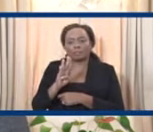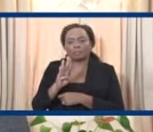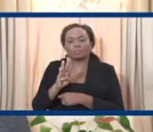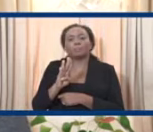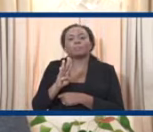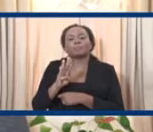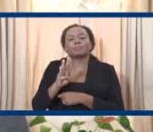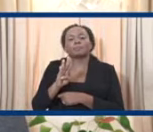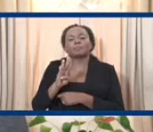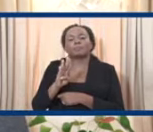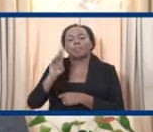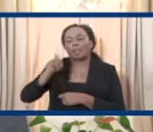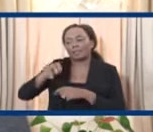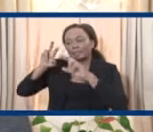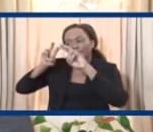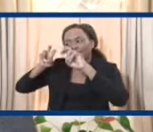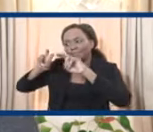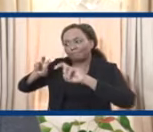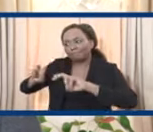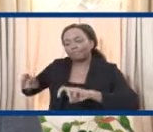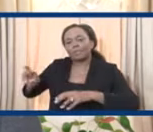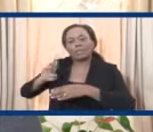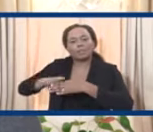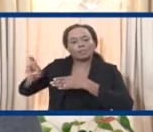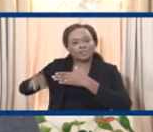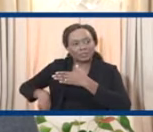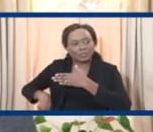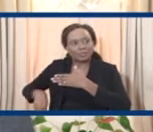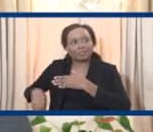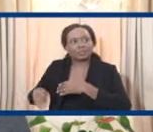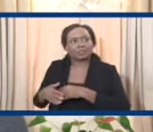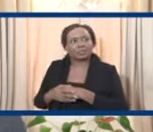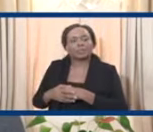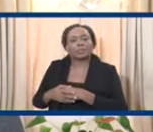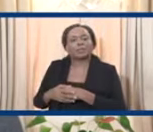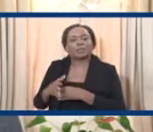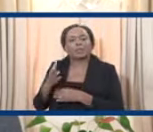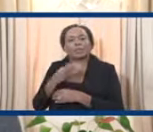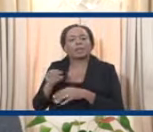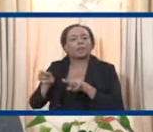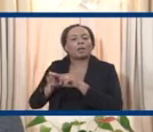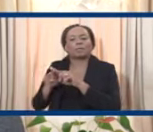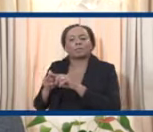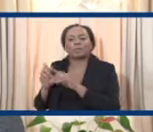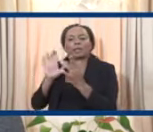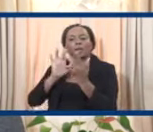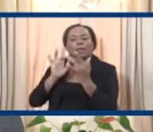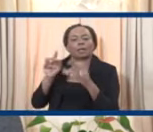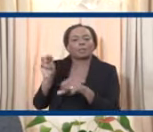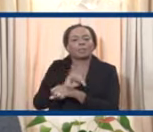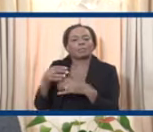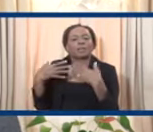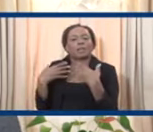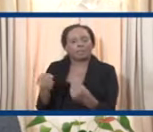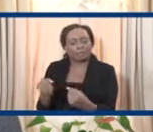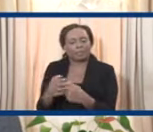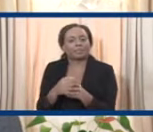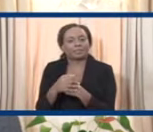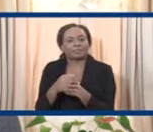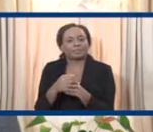be, or the accreditation of the laboratory will be by the Ministry of Health and Wellness here. The standard of that test must